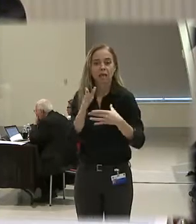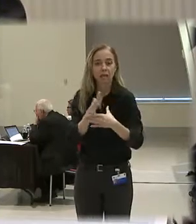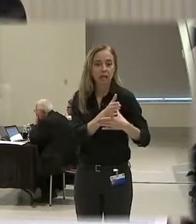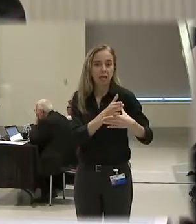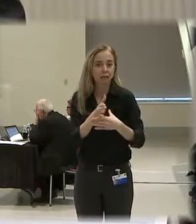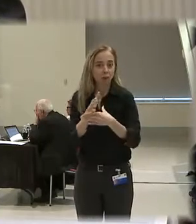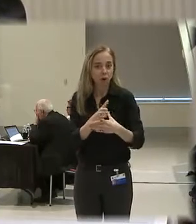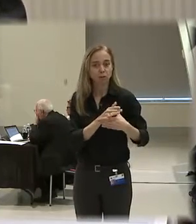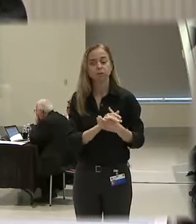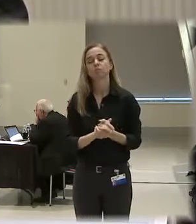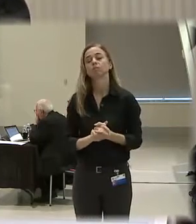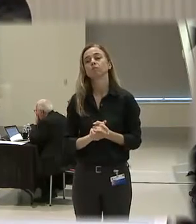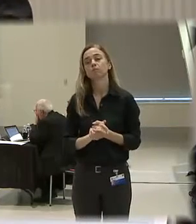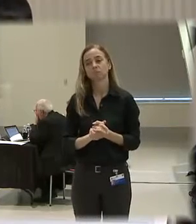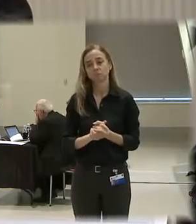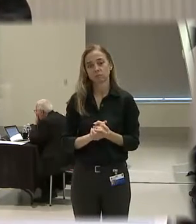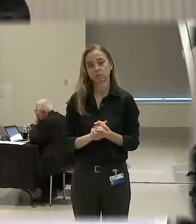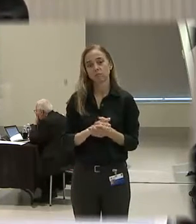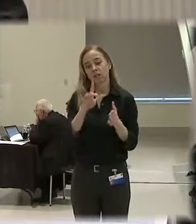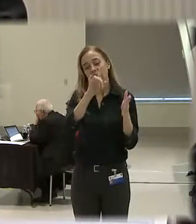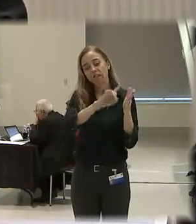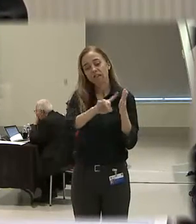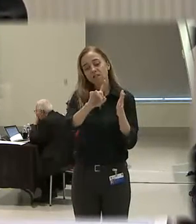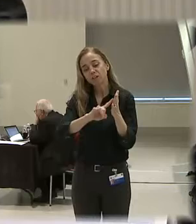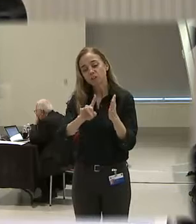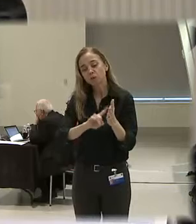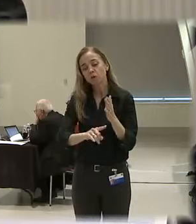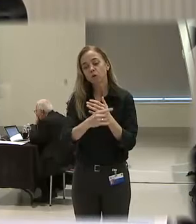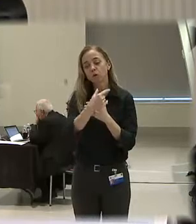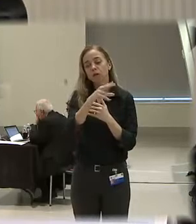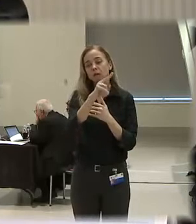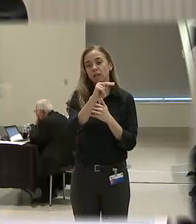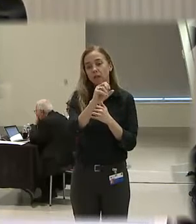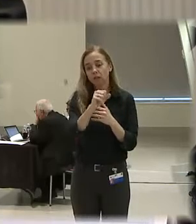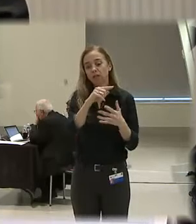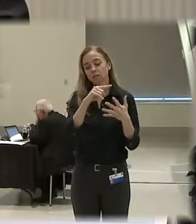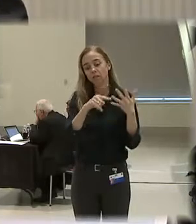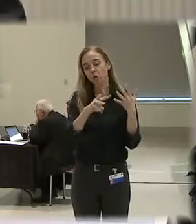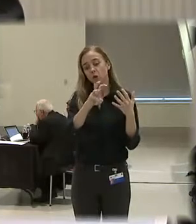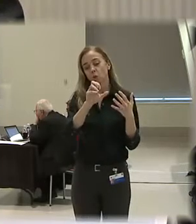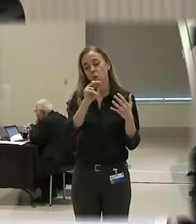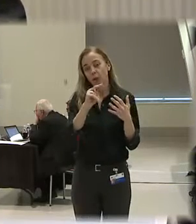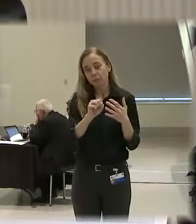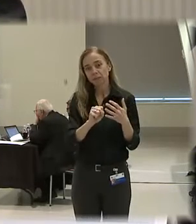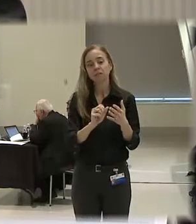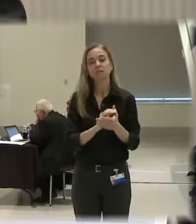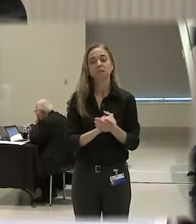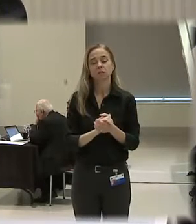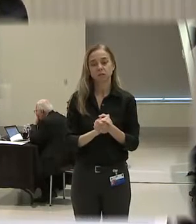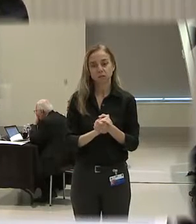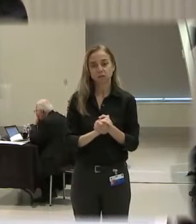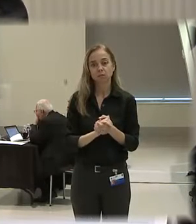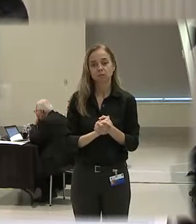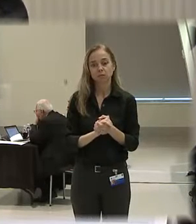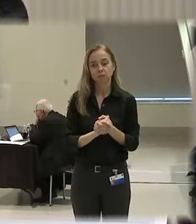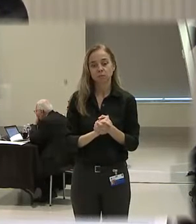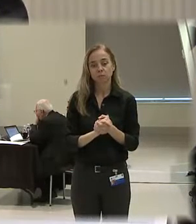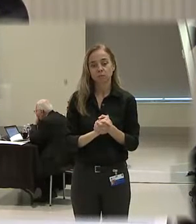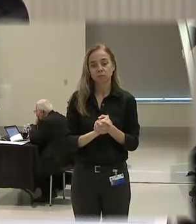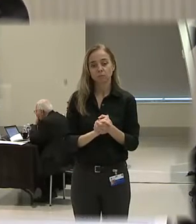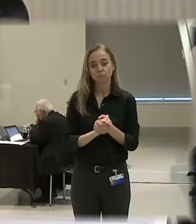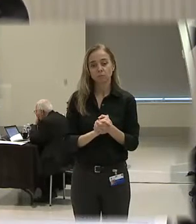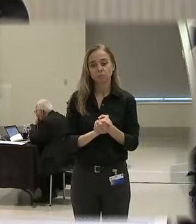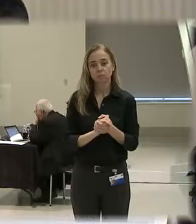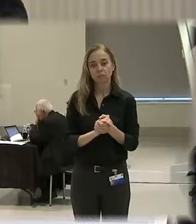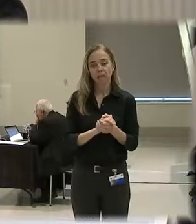OPD. We take an inventory of outside agency less lethal munitions and weapons at